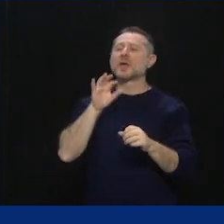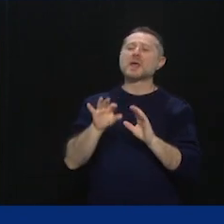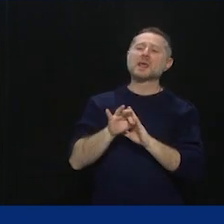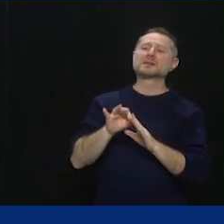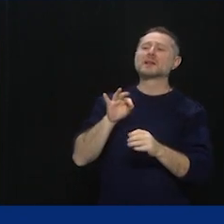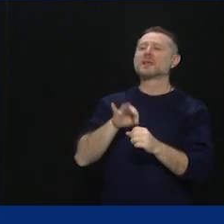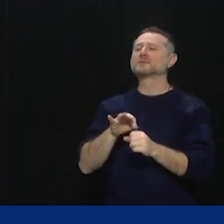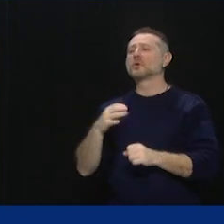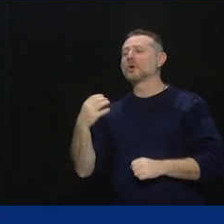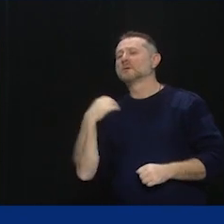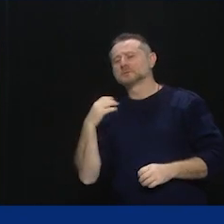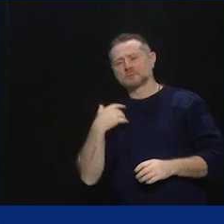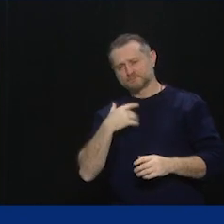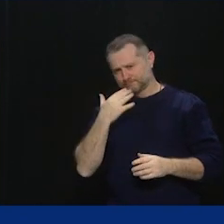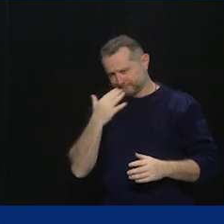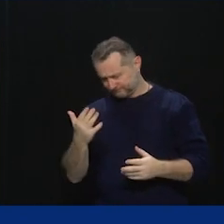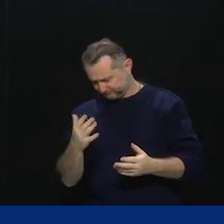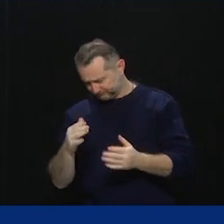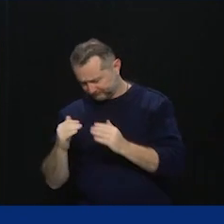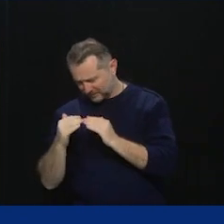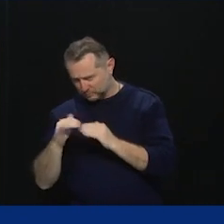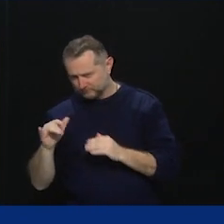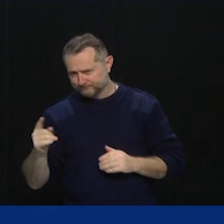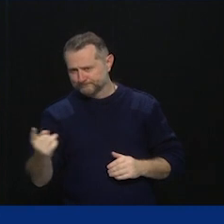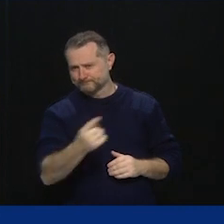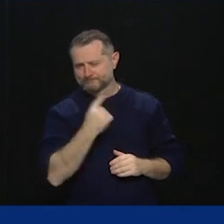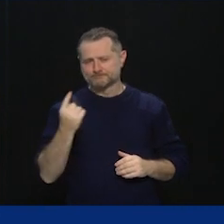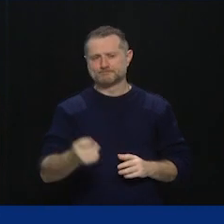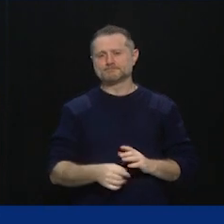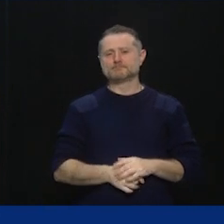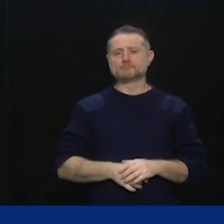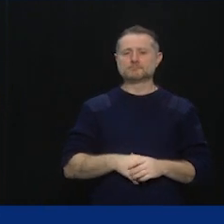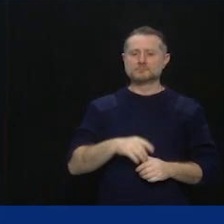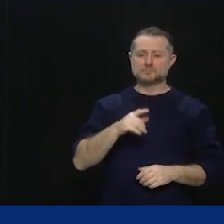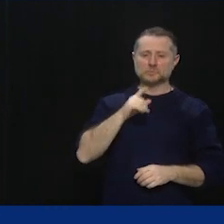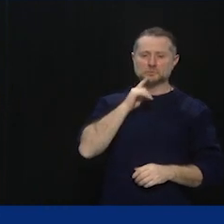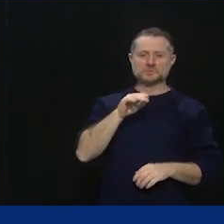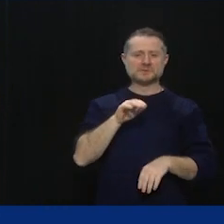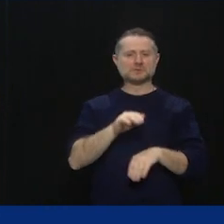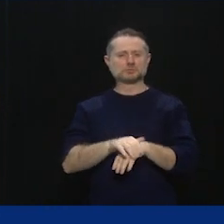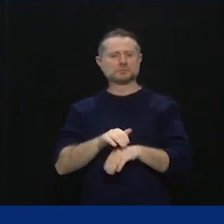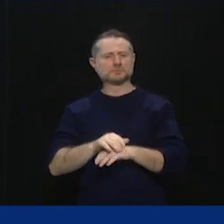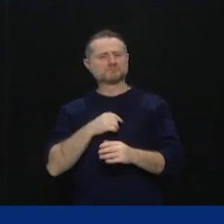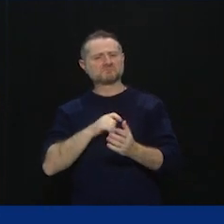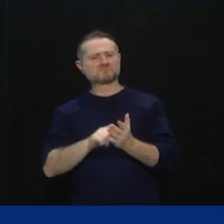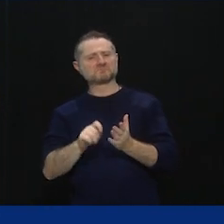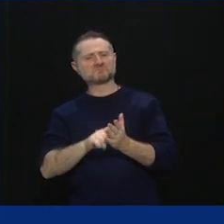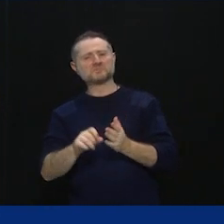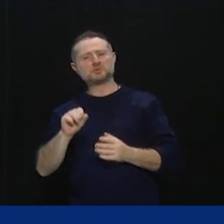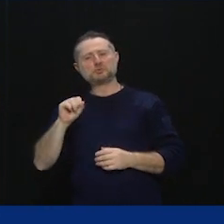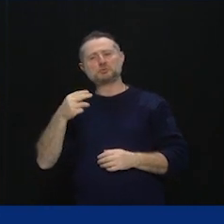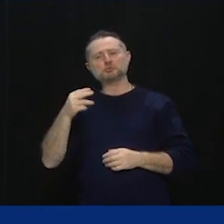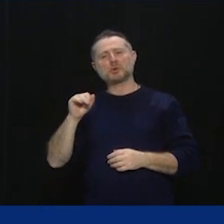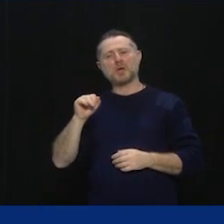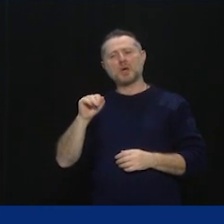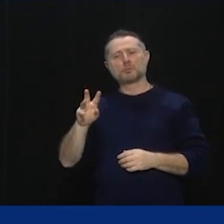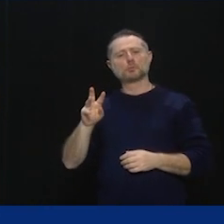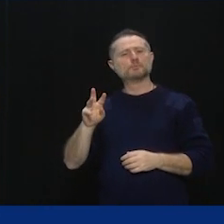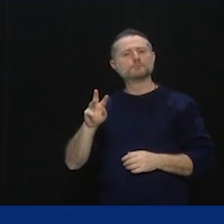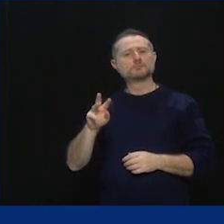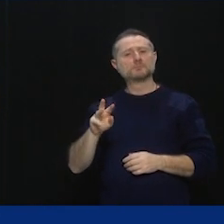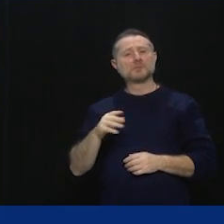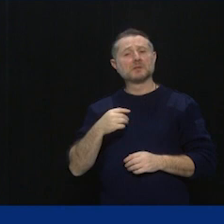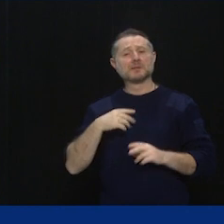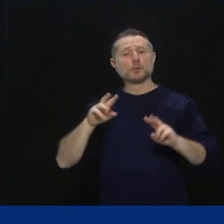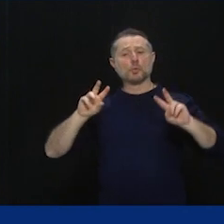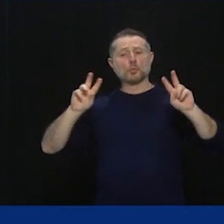There was an English playwright, George Bernard Shaw, who had a quote that was copied by Robert Kennedy in